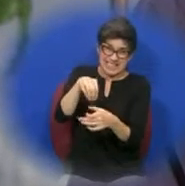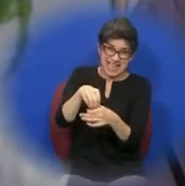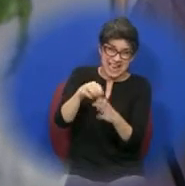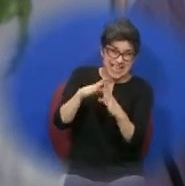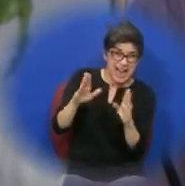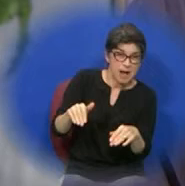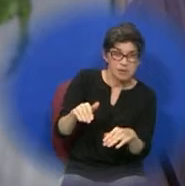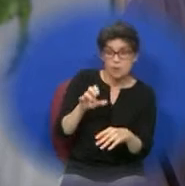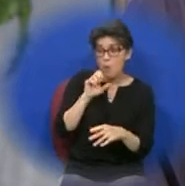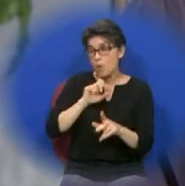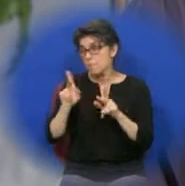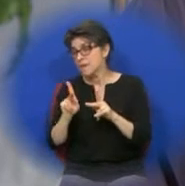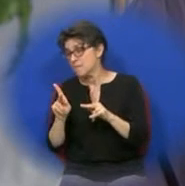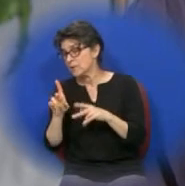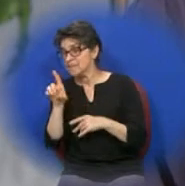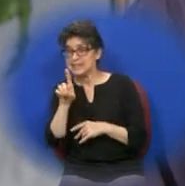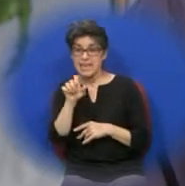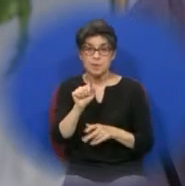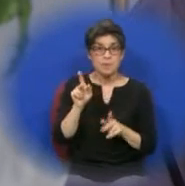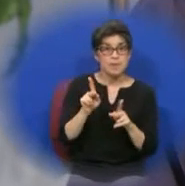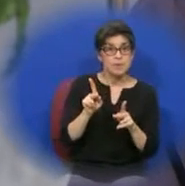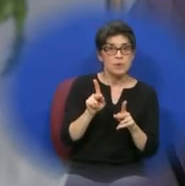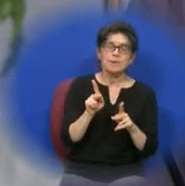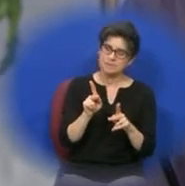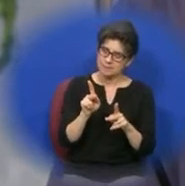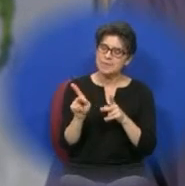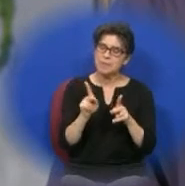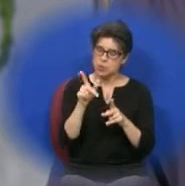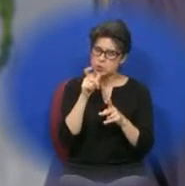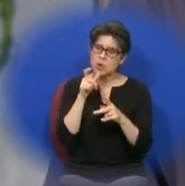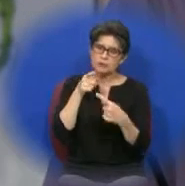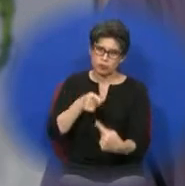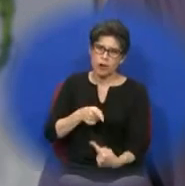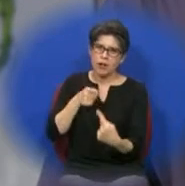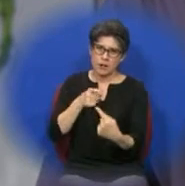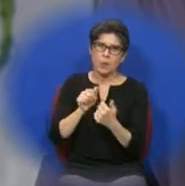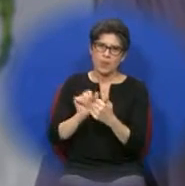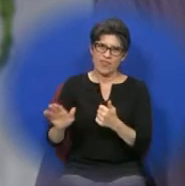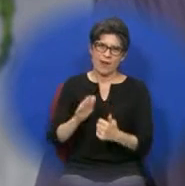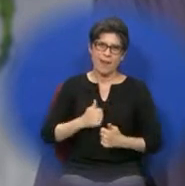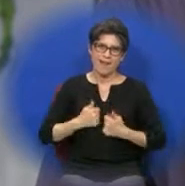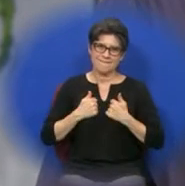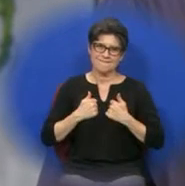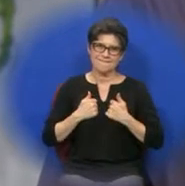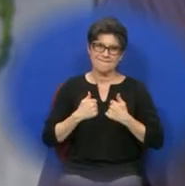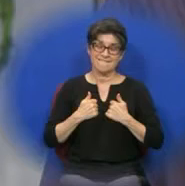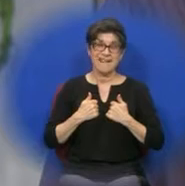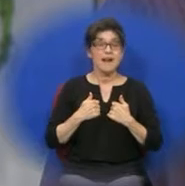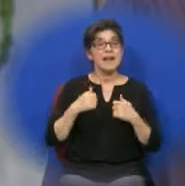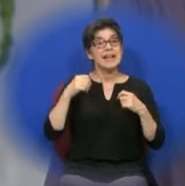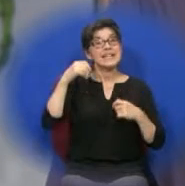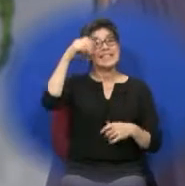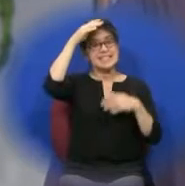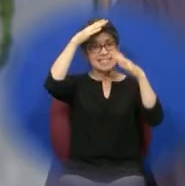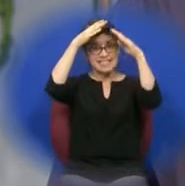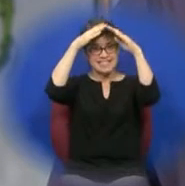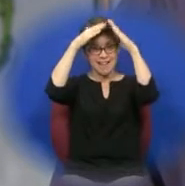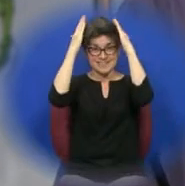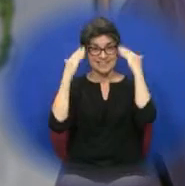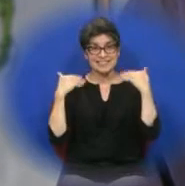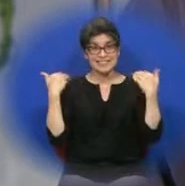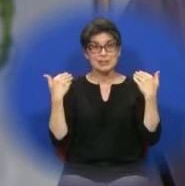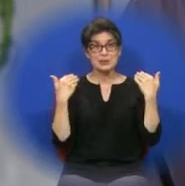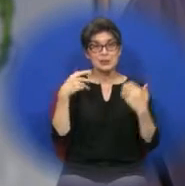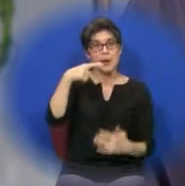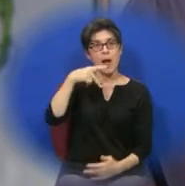all who are dealing with the struggles of life. Sister Bernadette Prochaska, FSPA, provided our